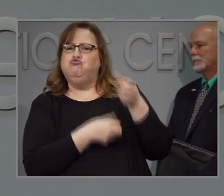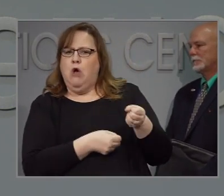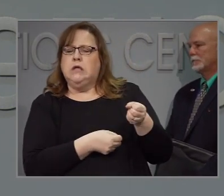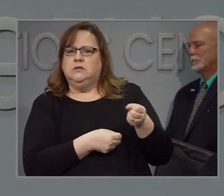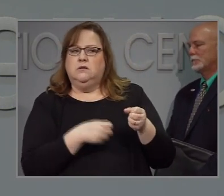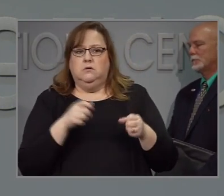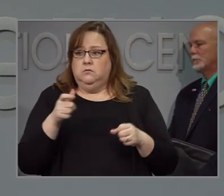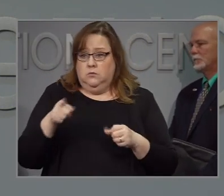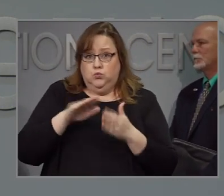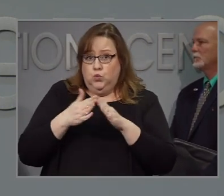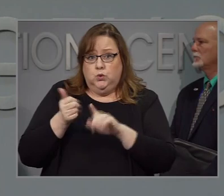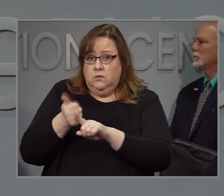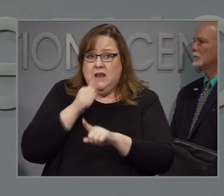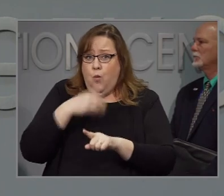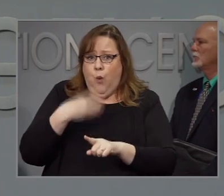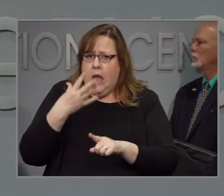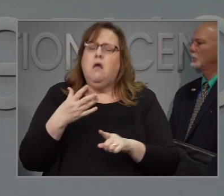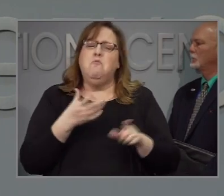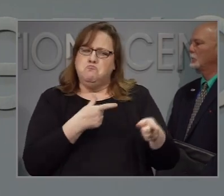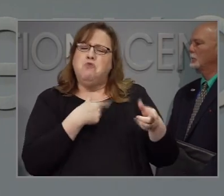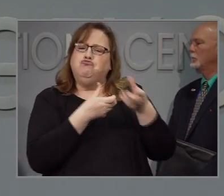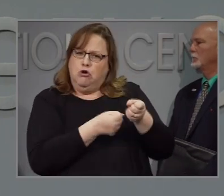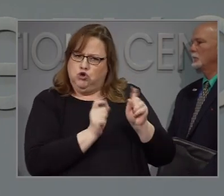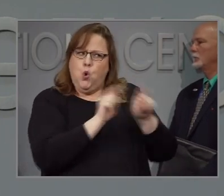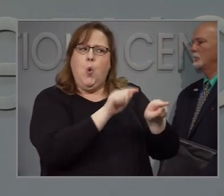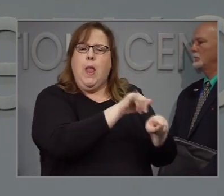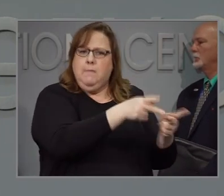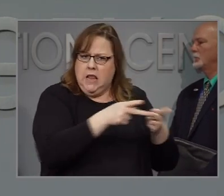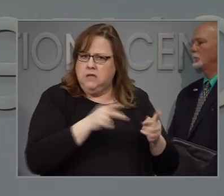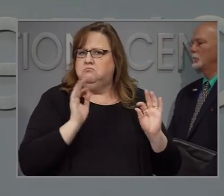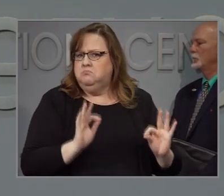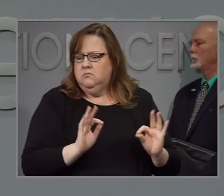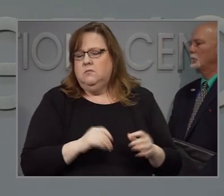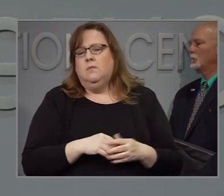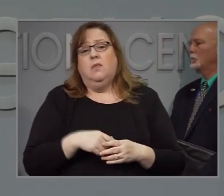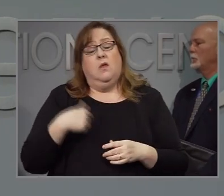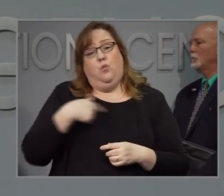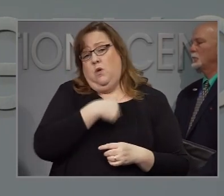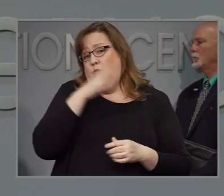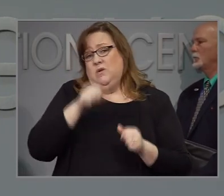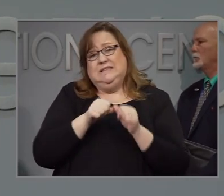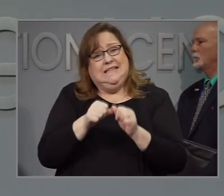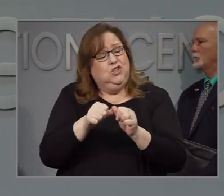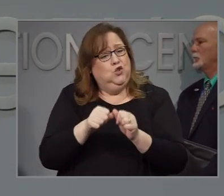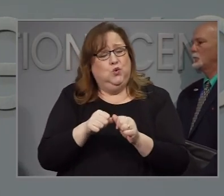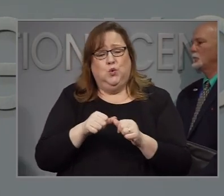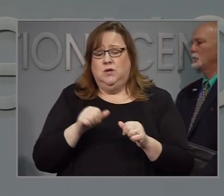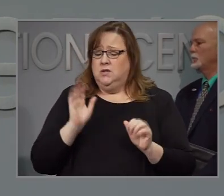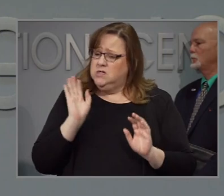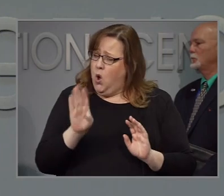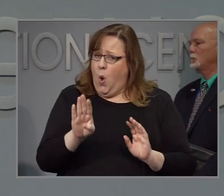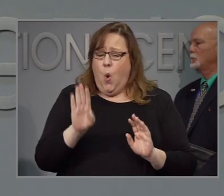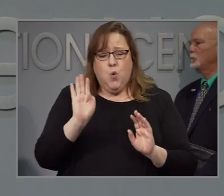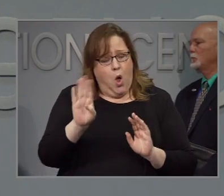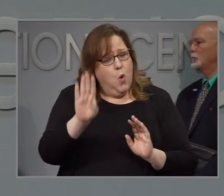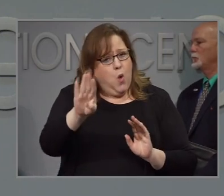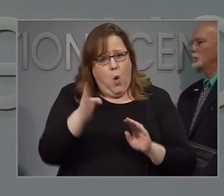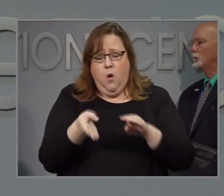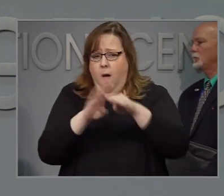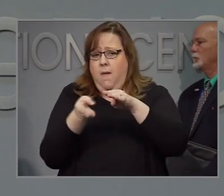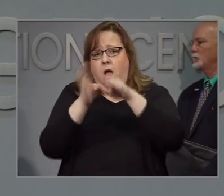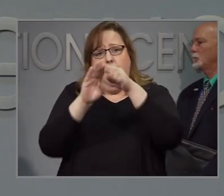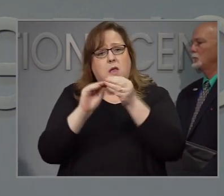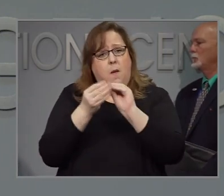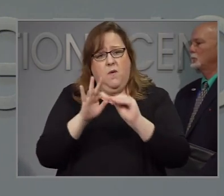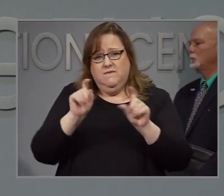big focus. We're going to continue to push on the gas here. We're seeing what you are, Travis, and we want to see that trend go up. That's